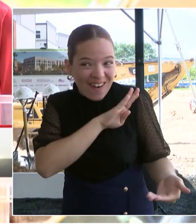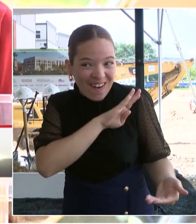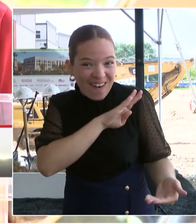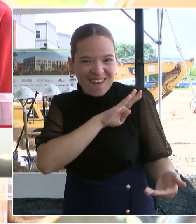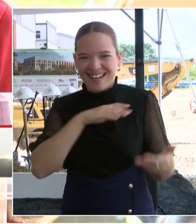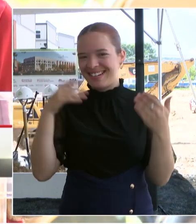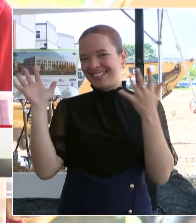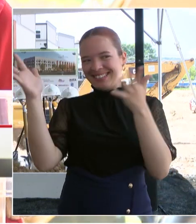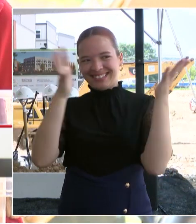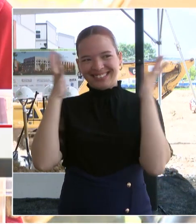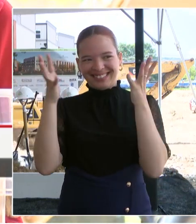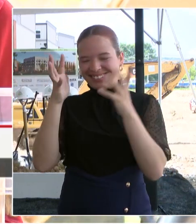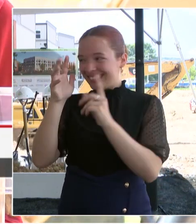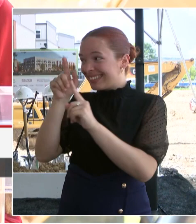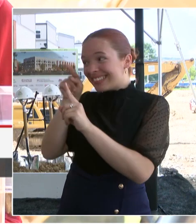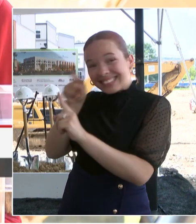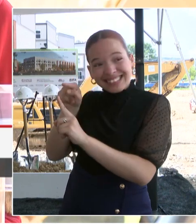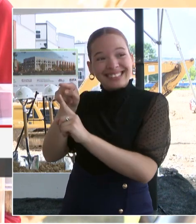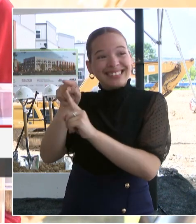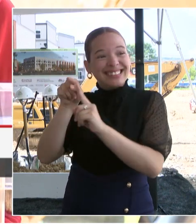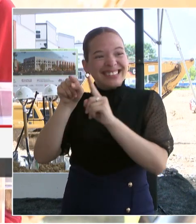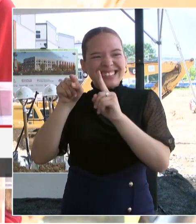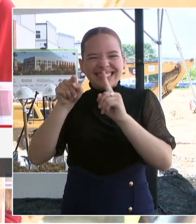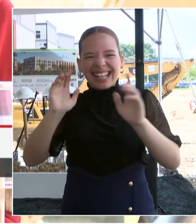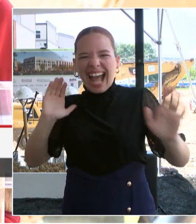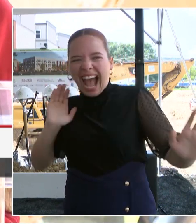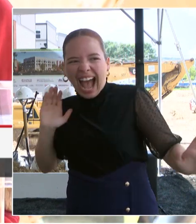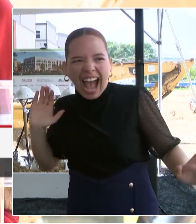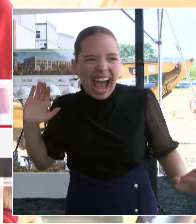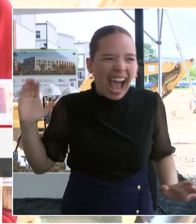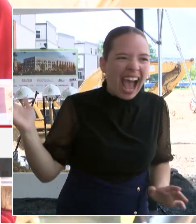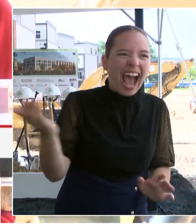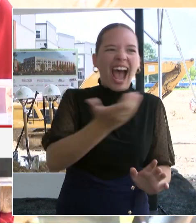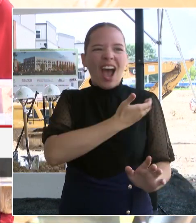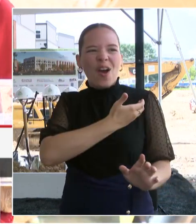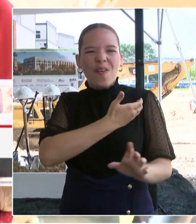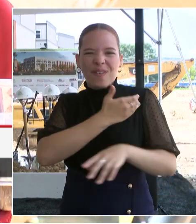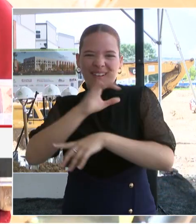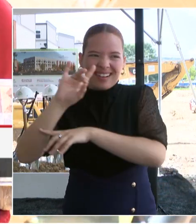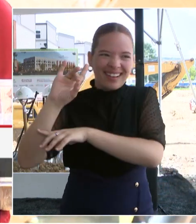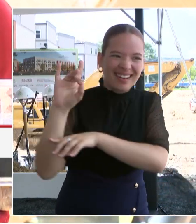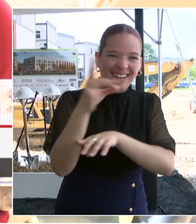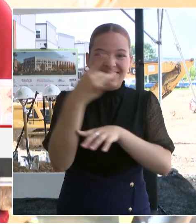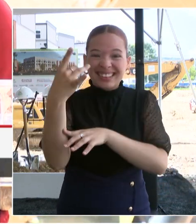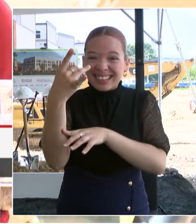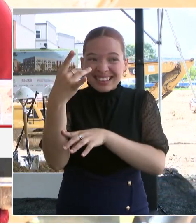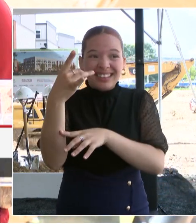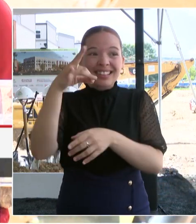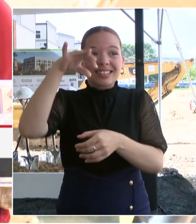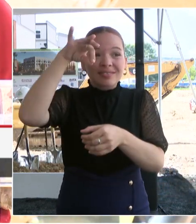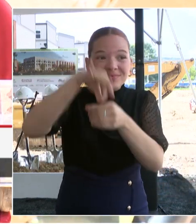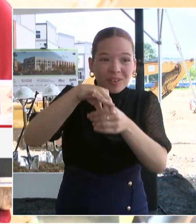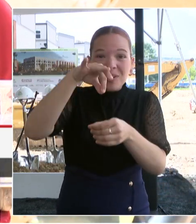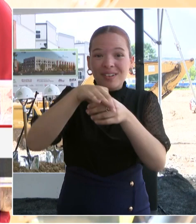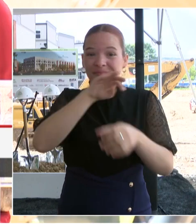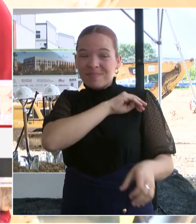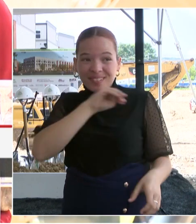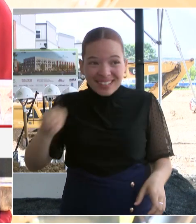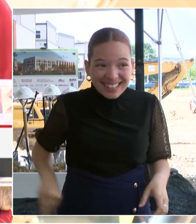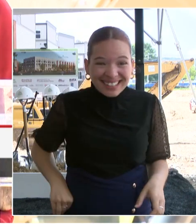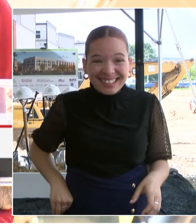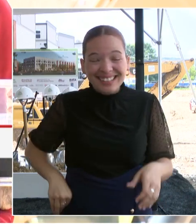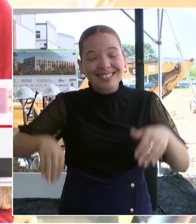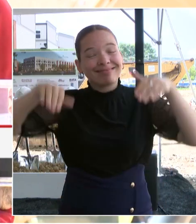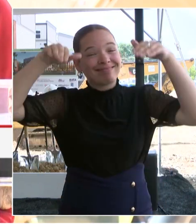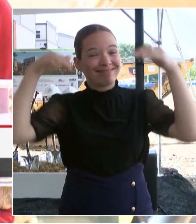she is our 8th elected mayor as of February of